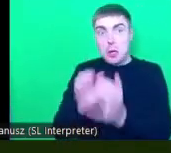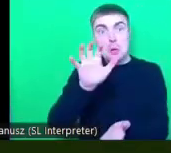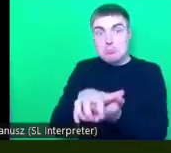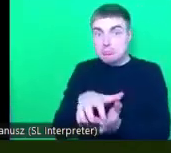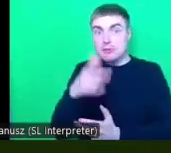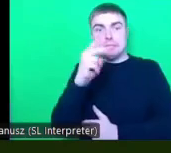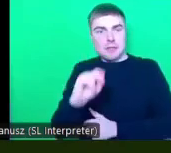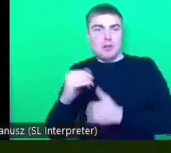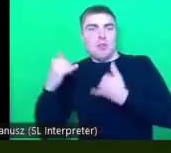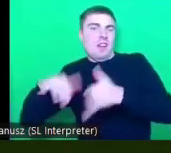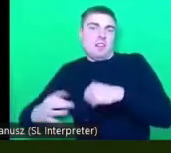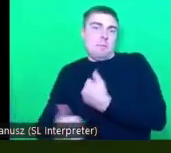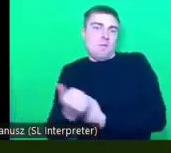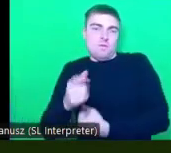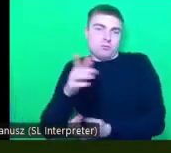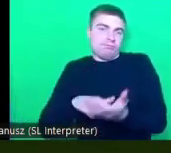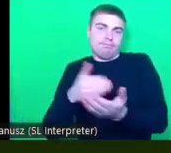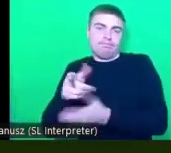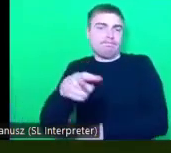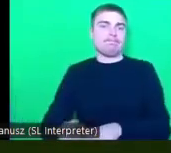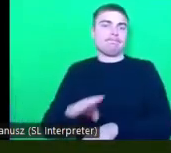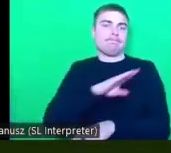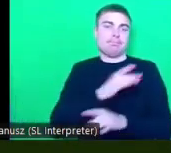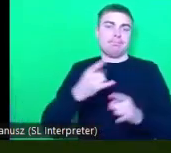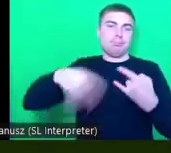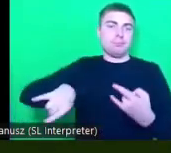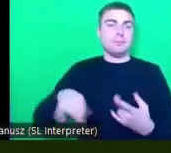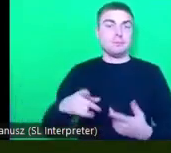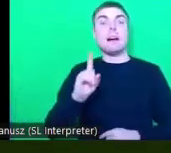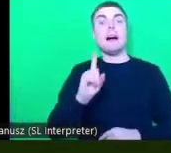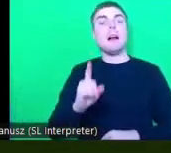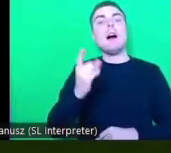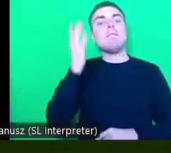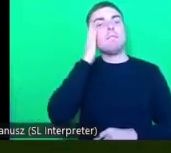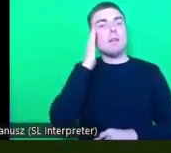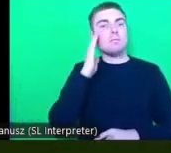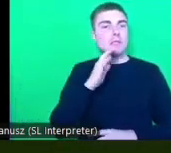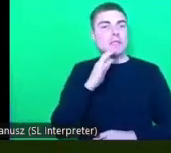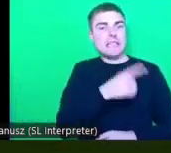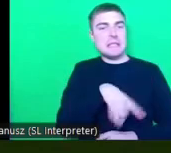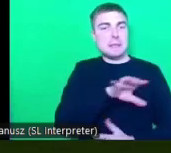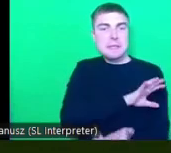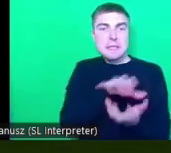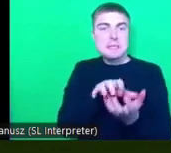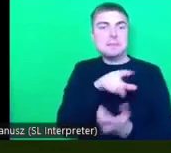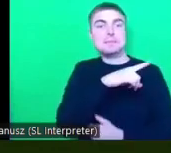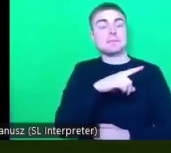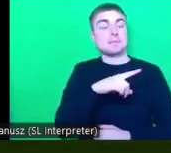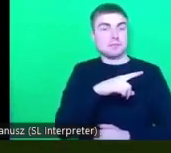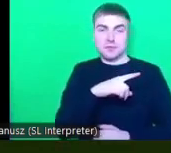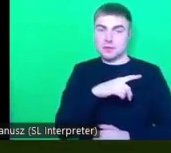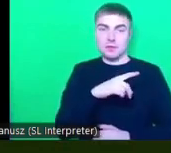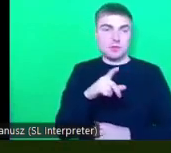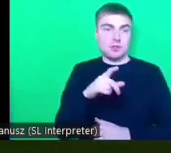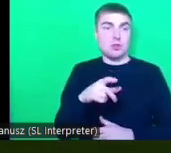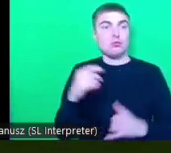the adult segment of the population, they will have a larger impact on their prey population than if they are